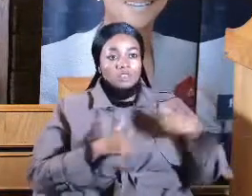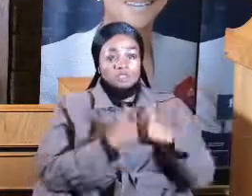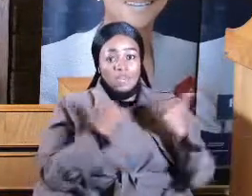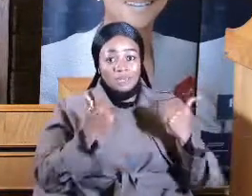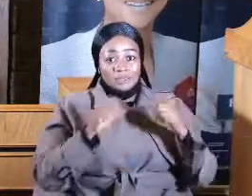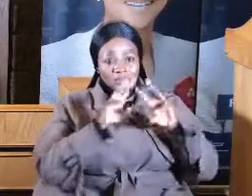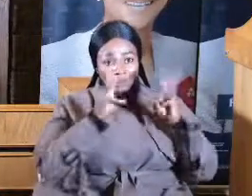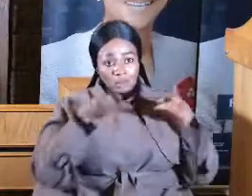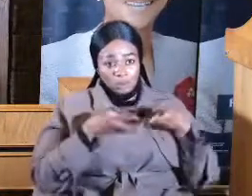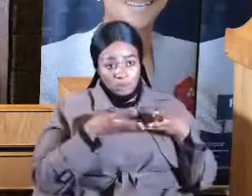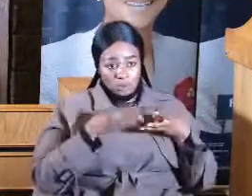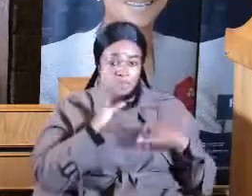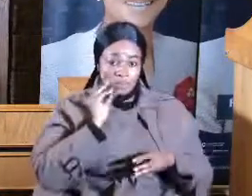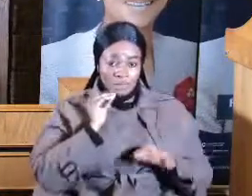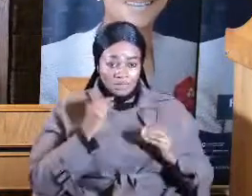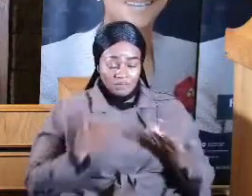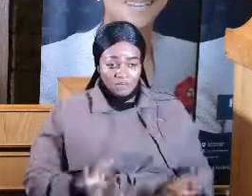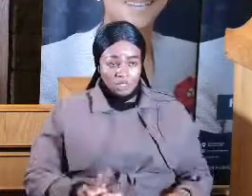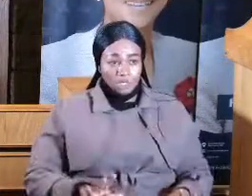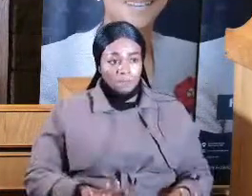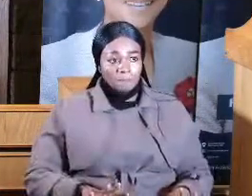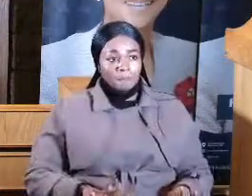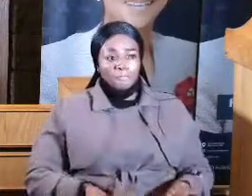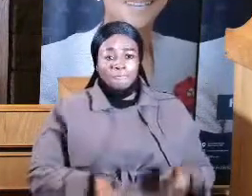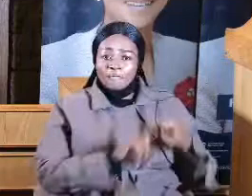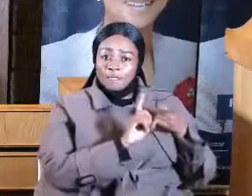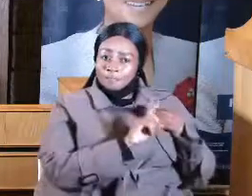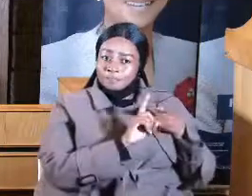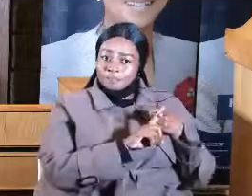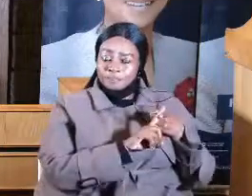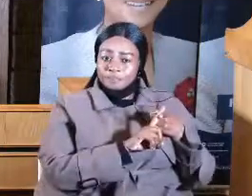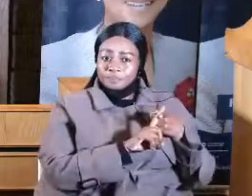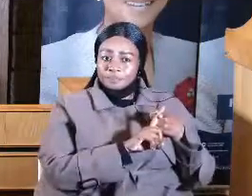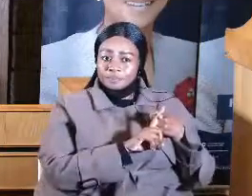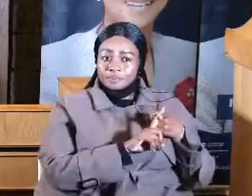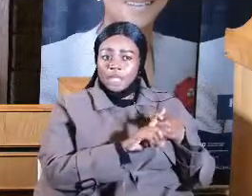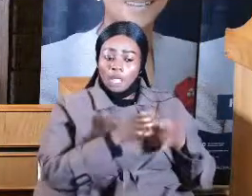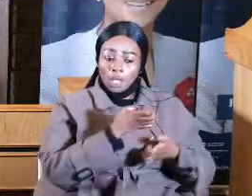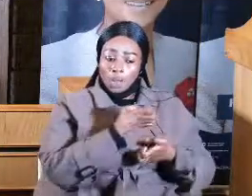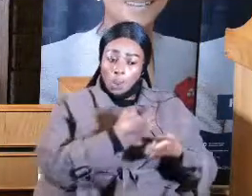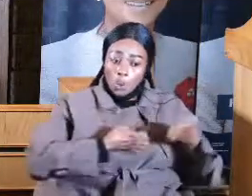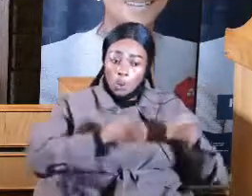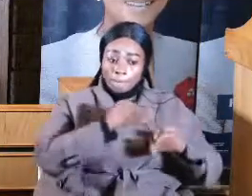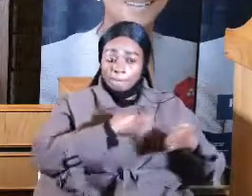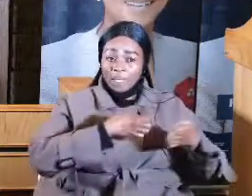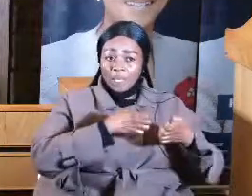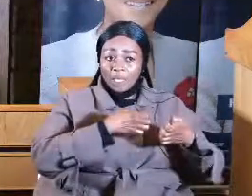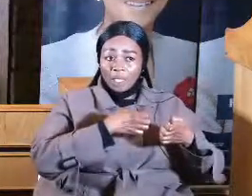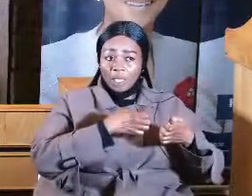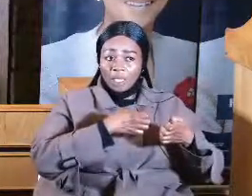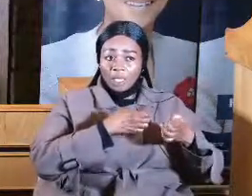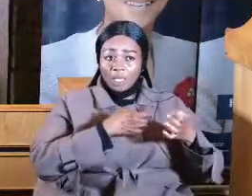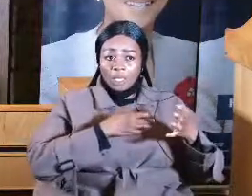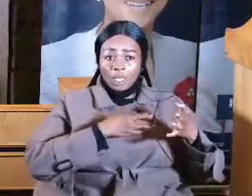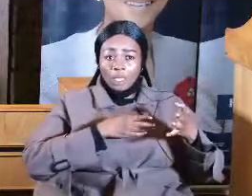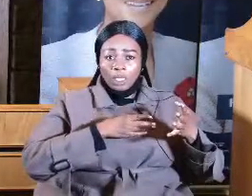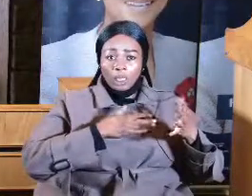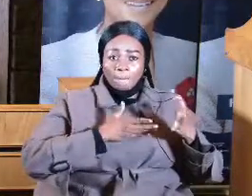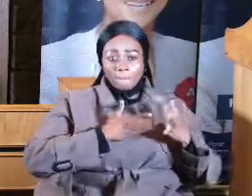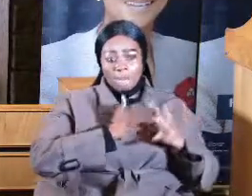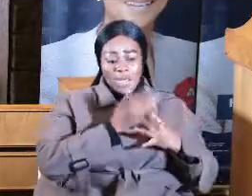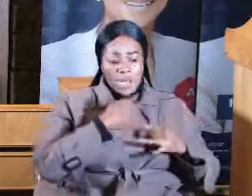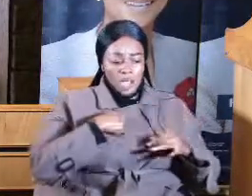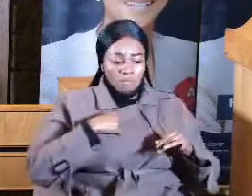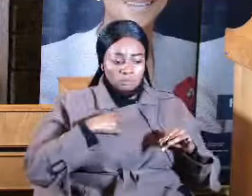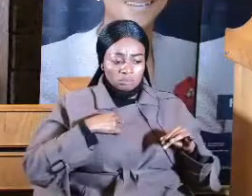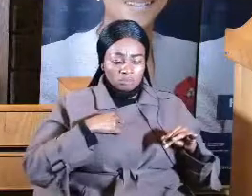facing the country. Talking about economic Emancipation, I was requested to focus mainly on